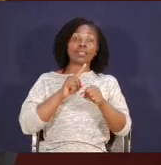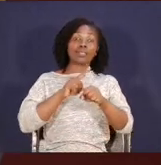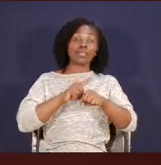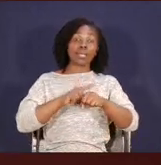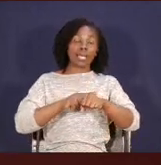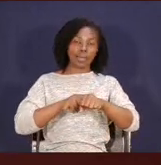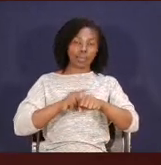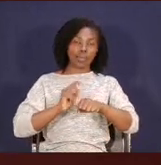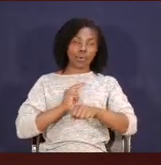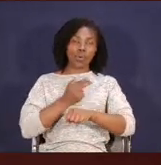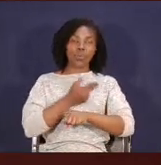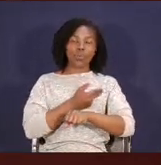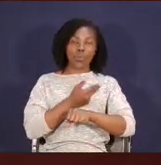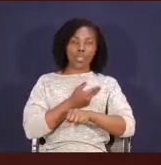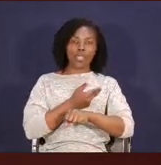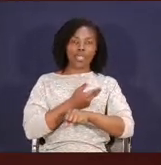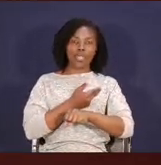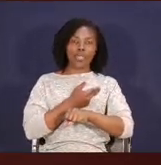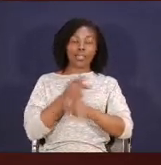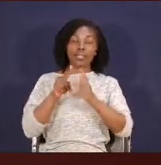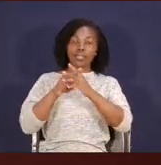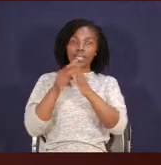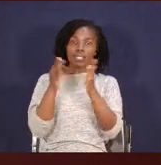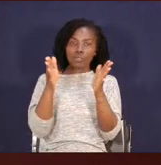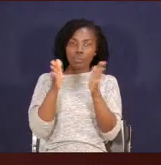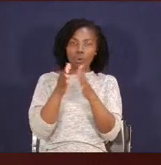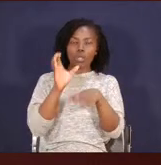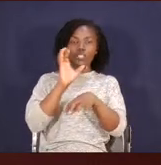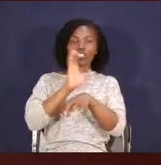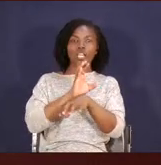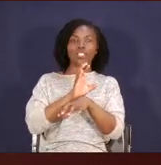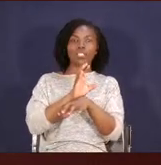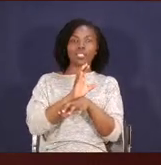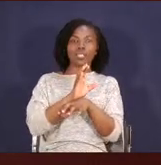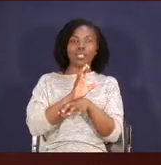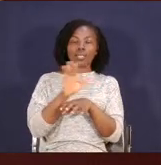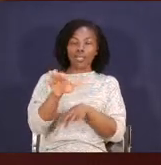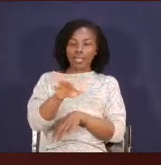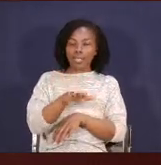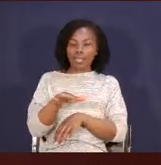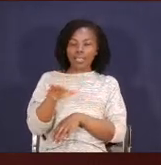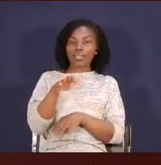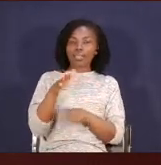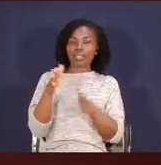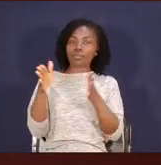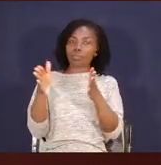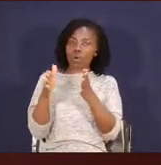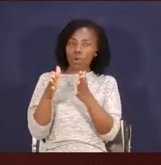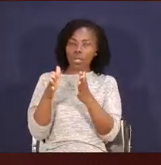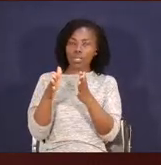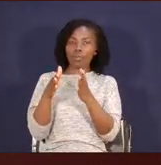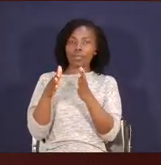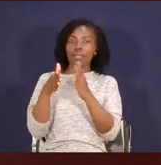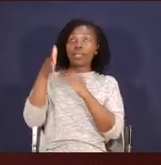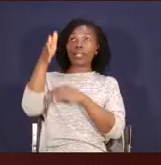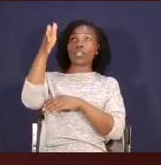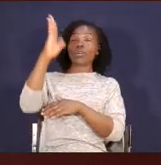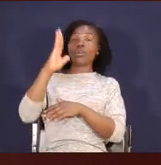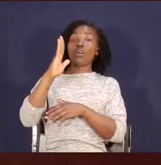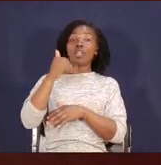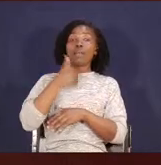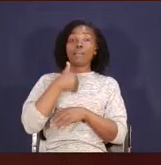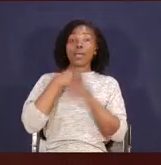there, we determined to be faithful. With a little space and the little that God